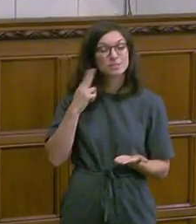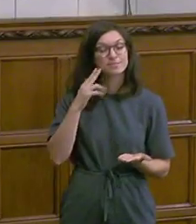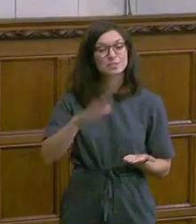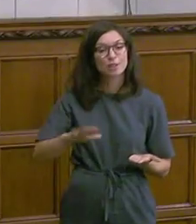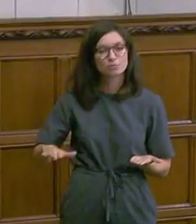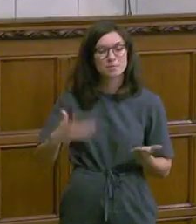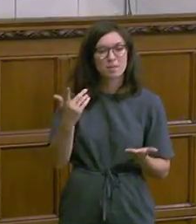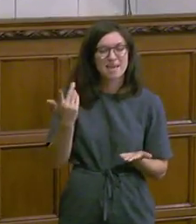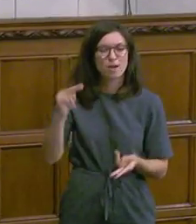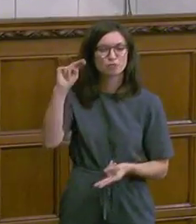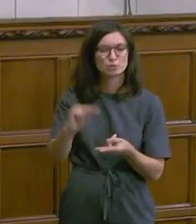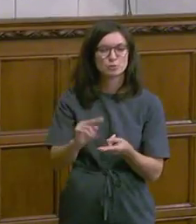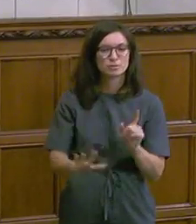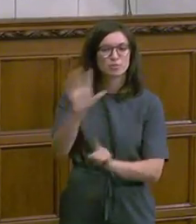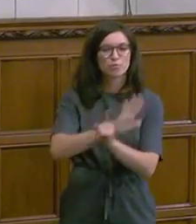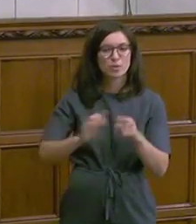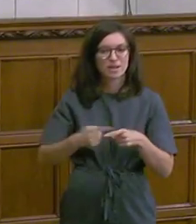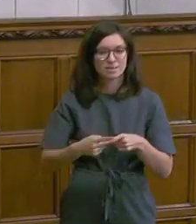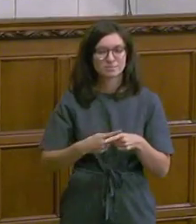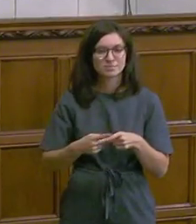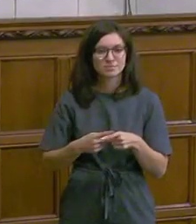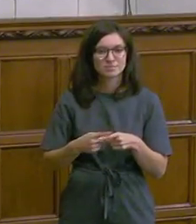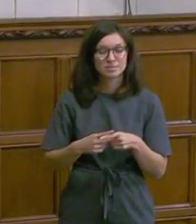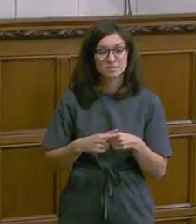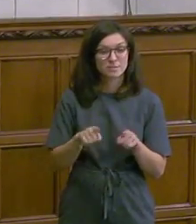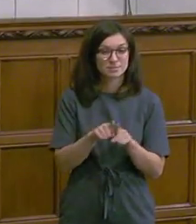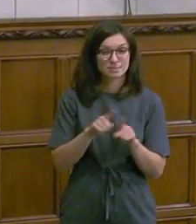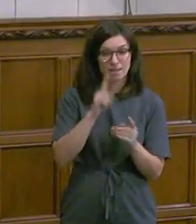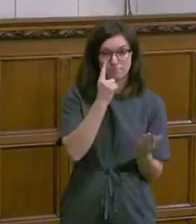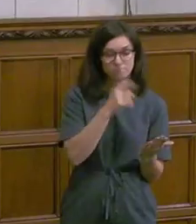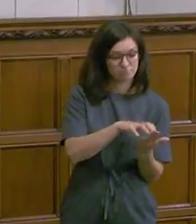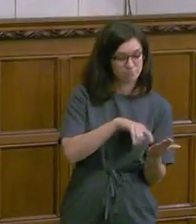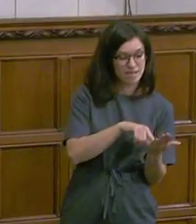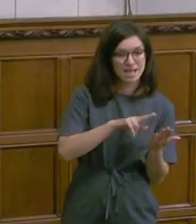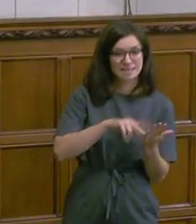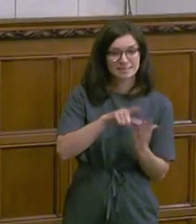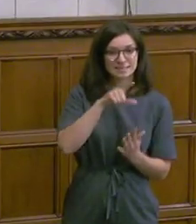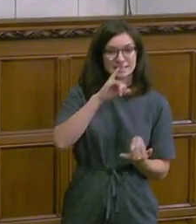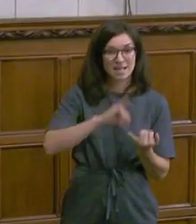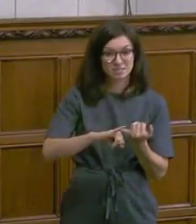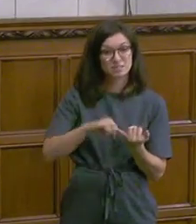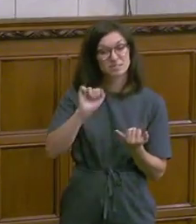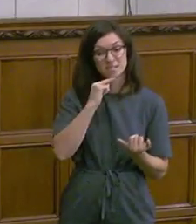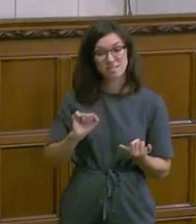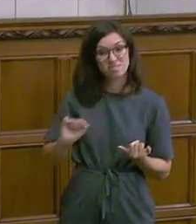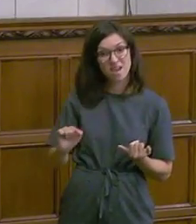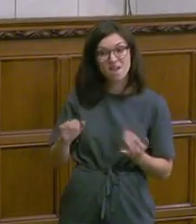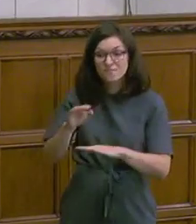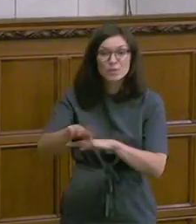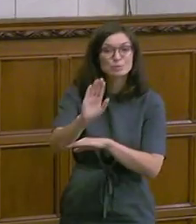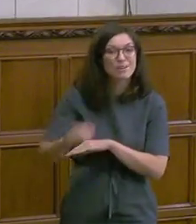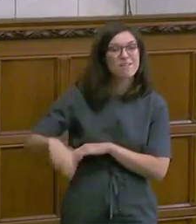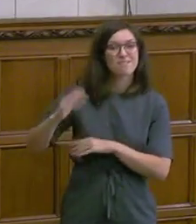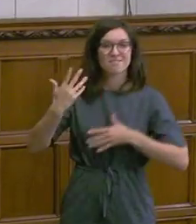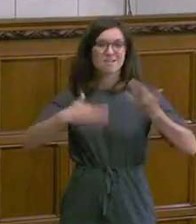England, meaning that their futures are, as the National Deaf Children's Society puts it, being stolen. Stolen because